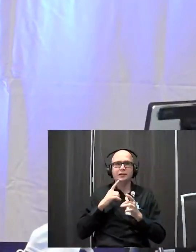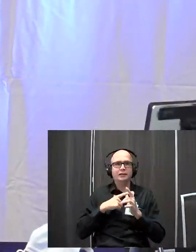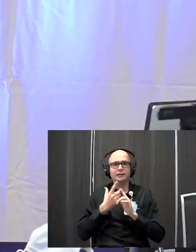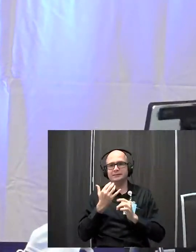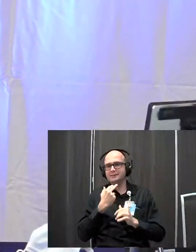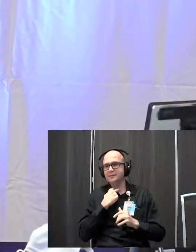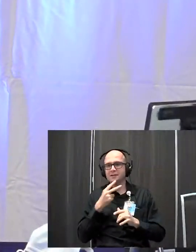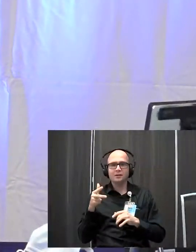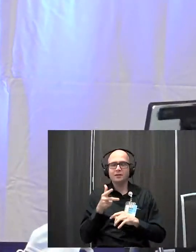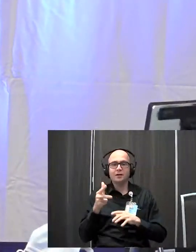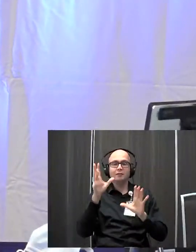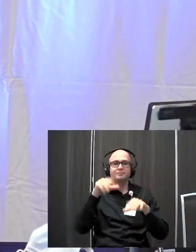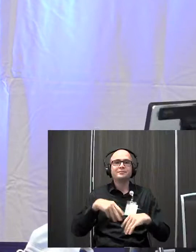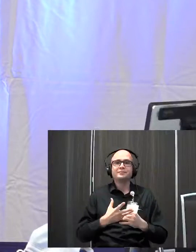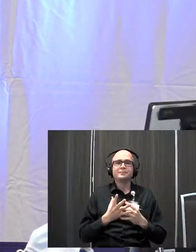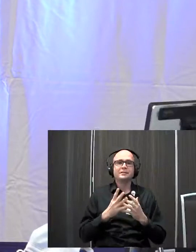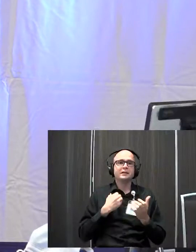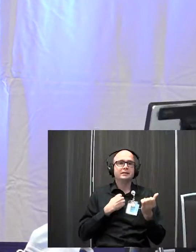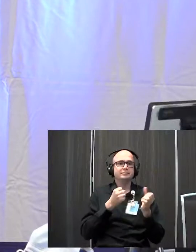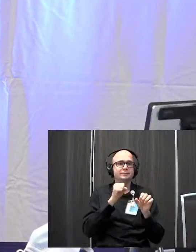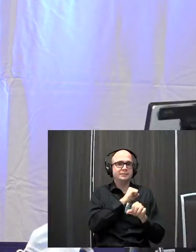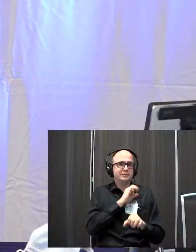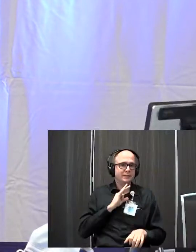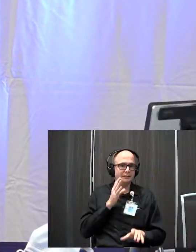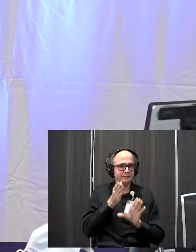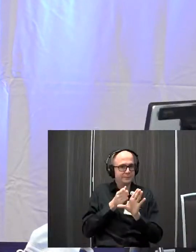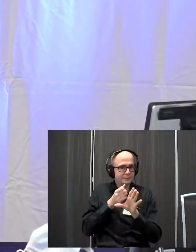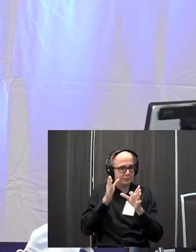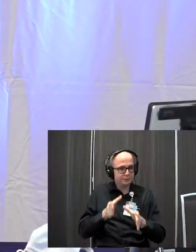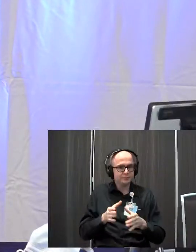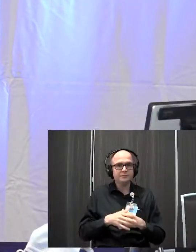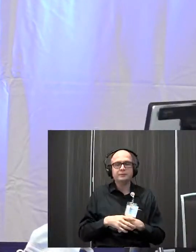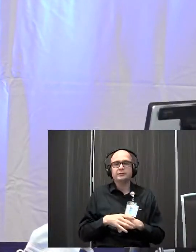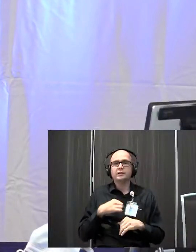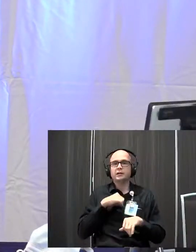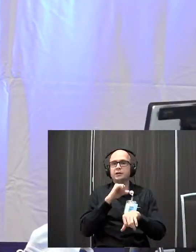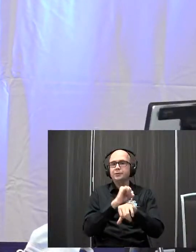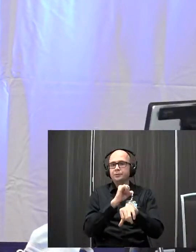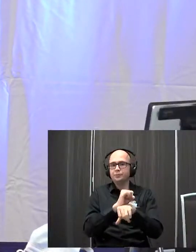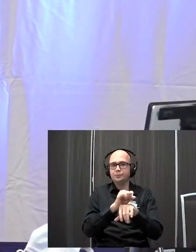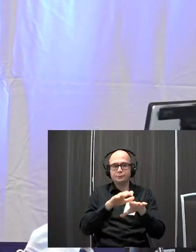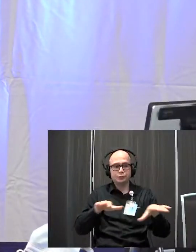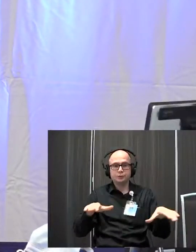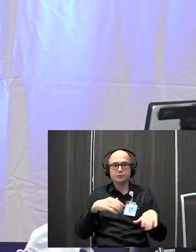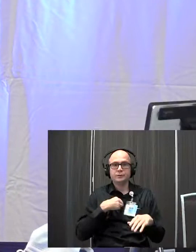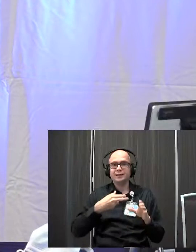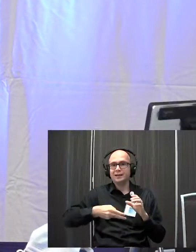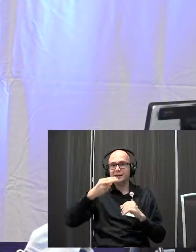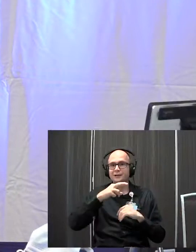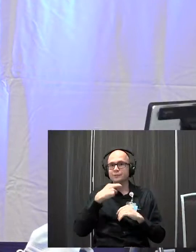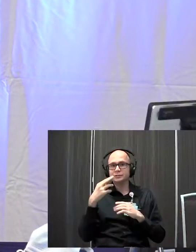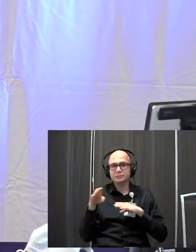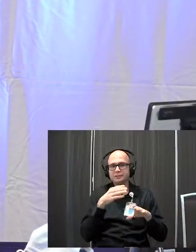So I am a staff psychologist at the hospital, and I work with kids who have high-risk behaviors,